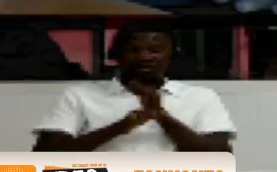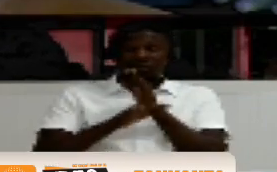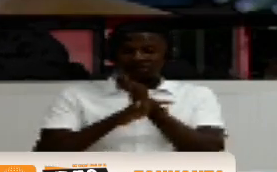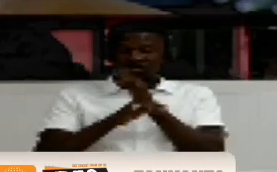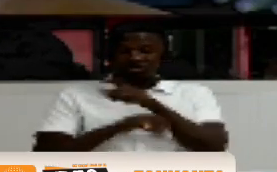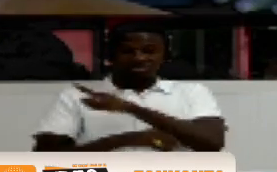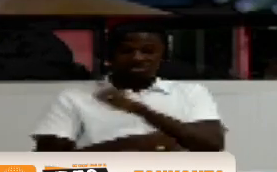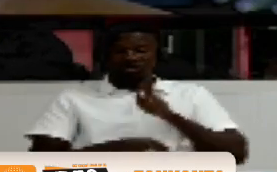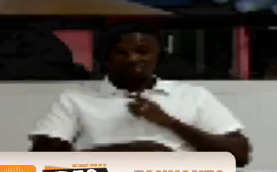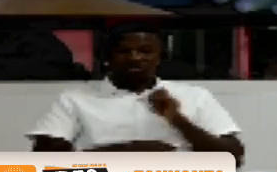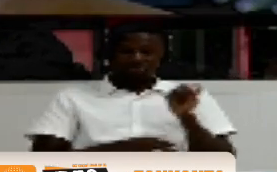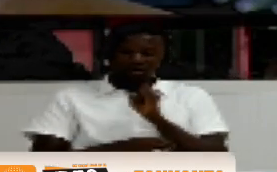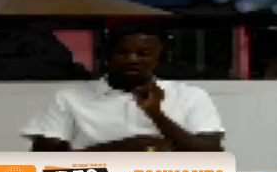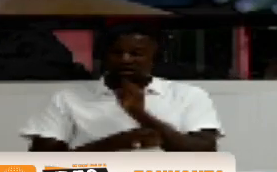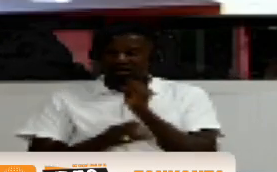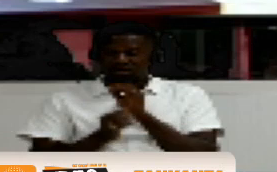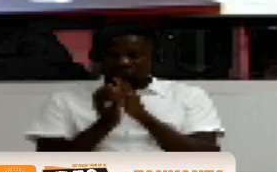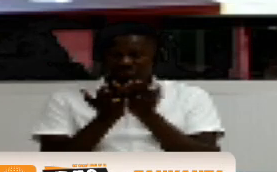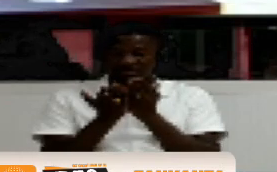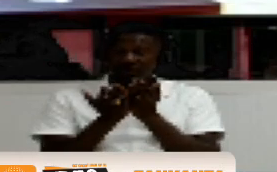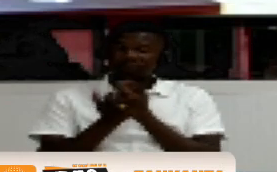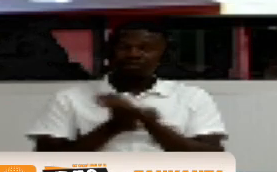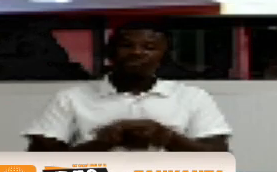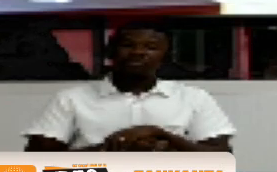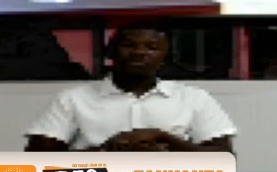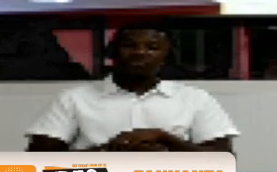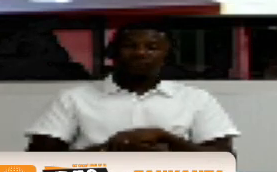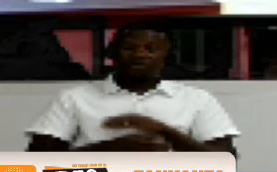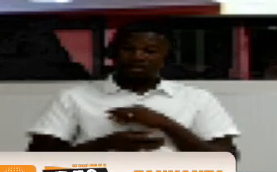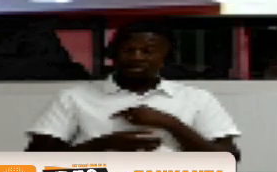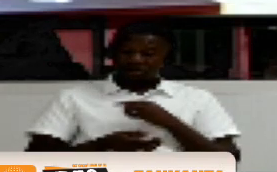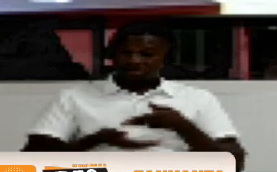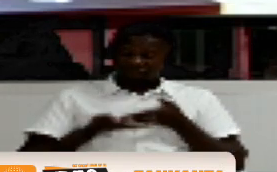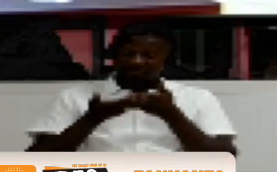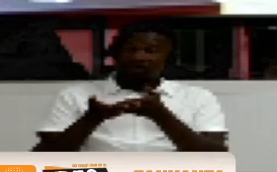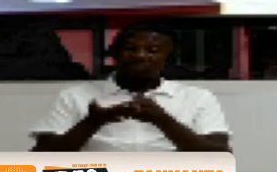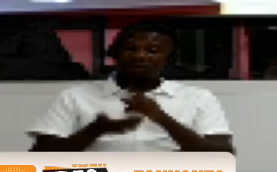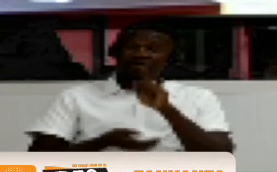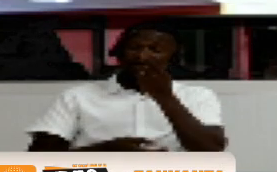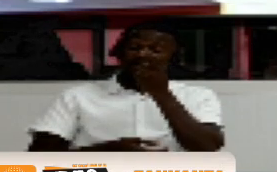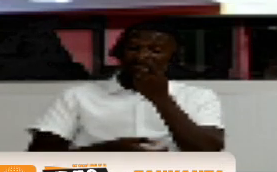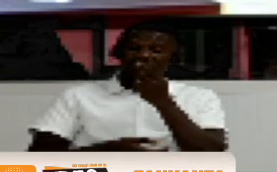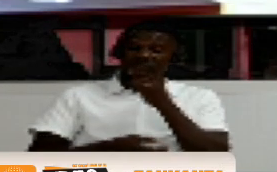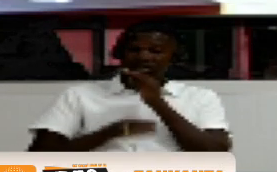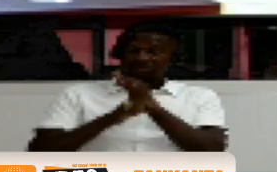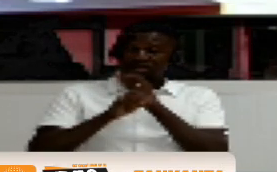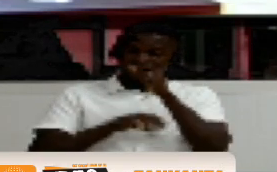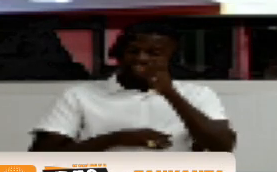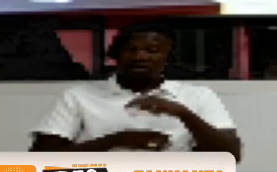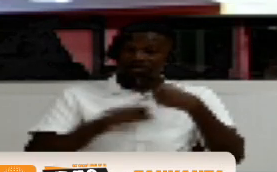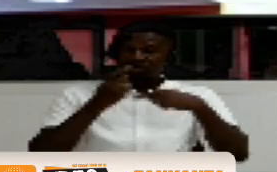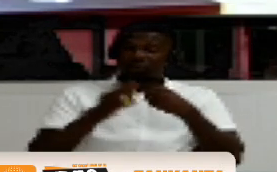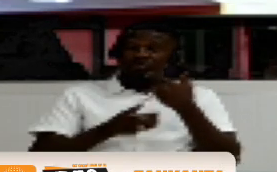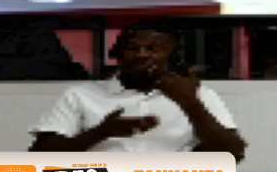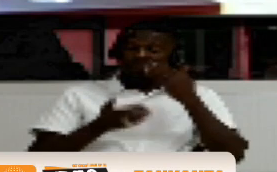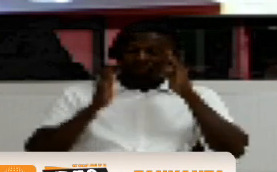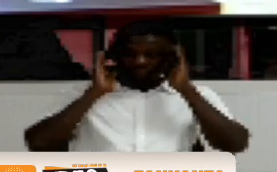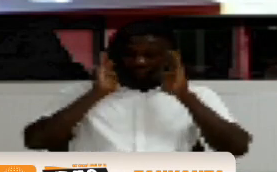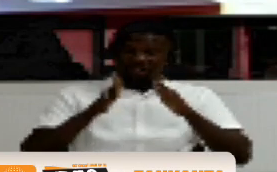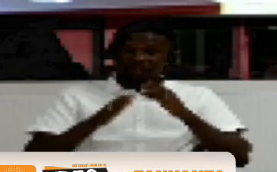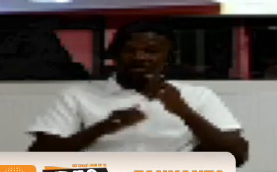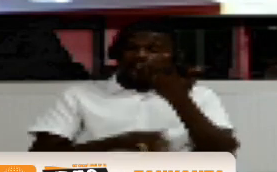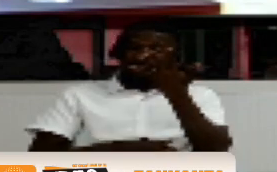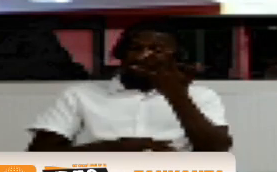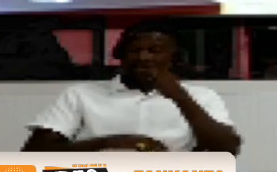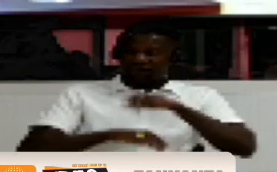He provided us with a first ustas who will come after we prayed 5 o'clock prayers. He will